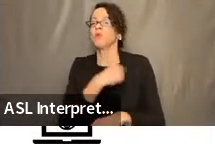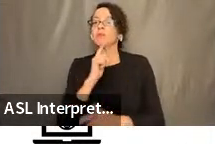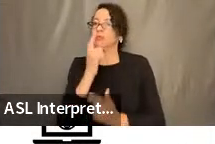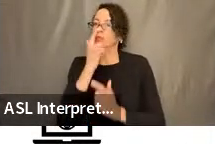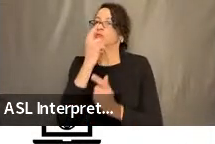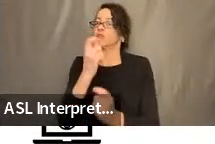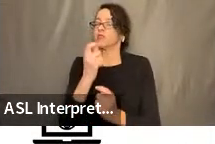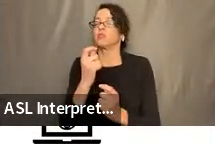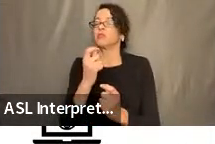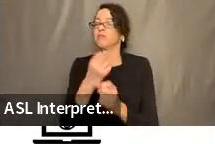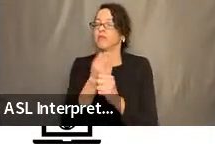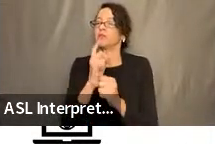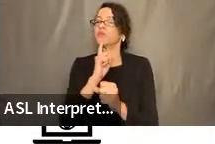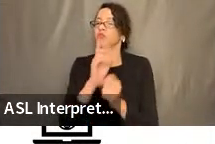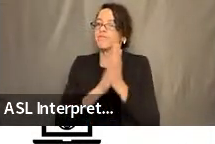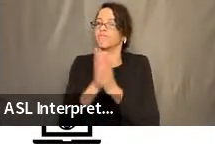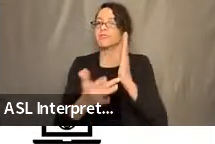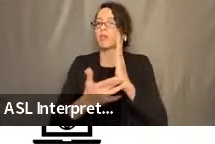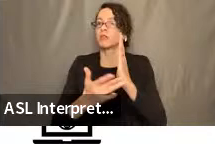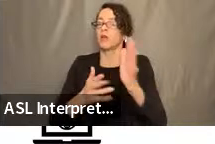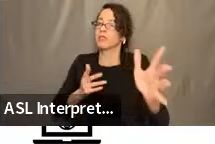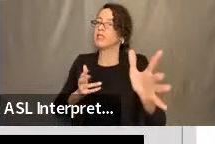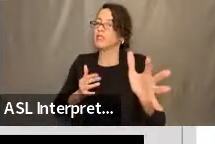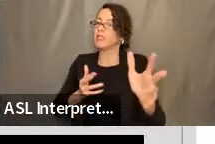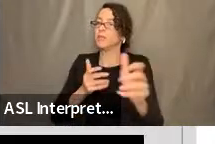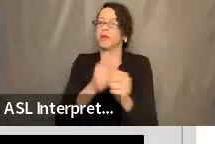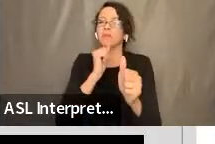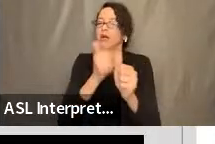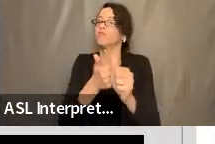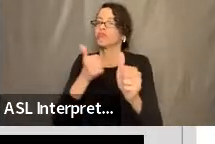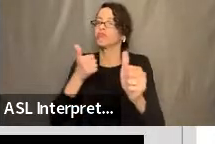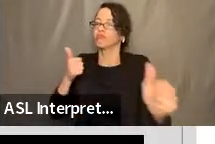technology. Next slide, please.